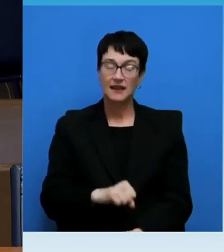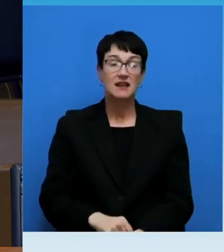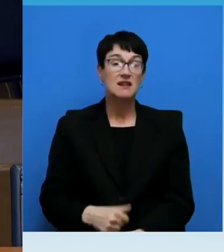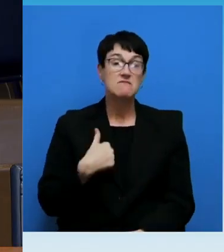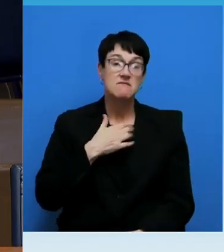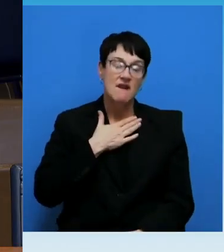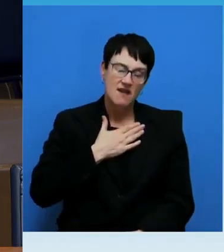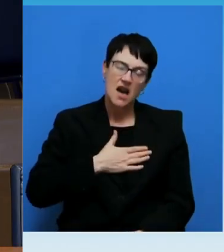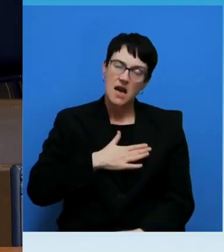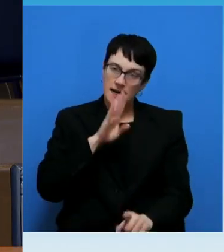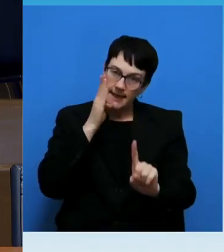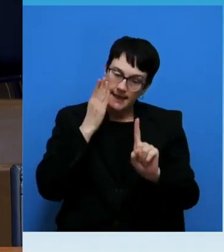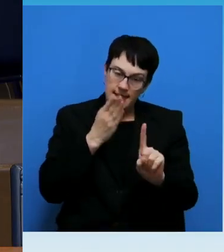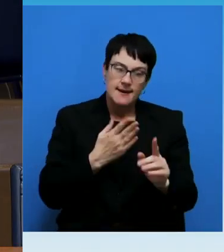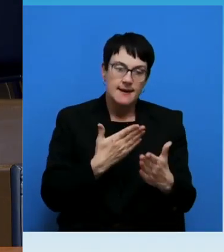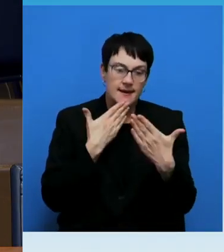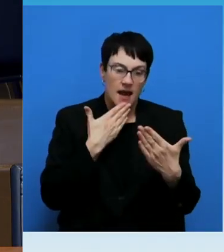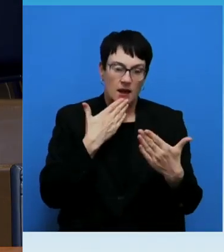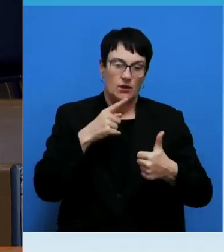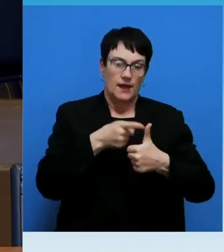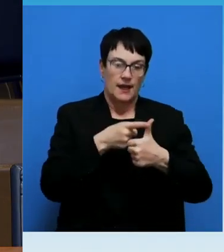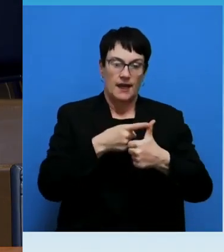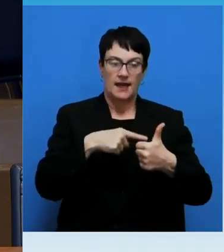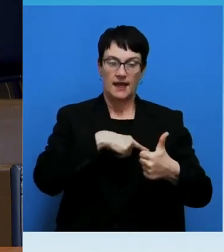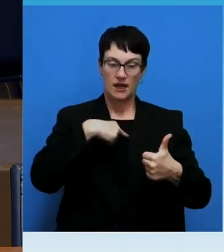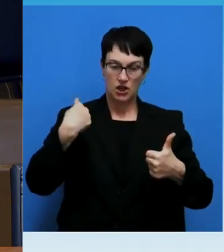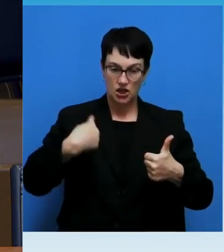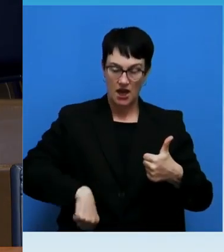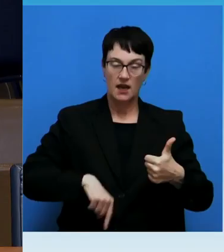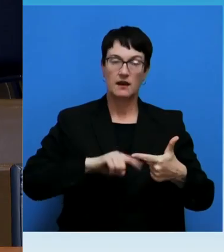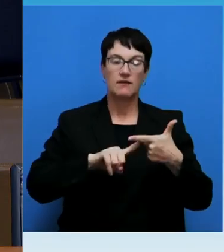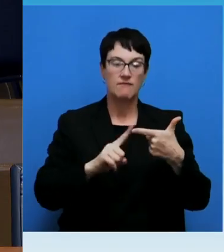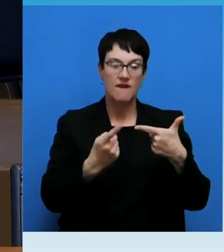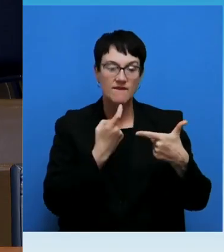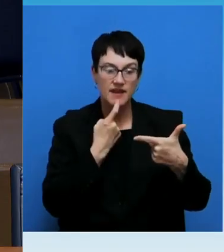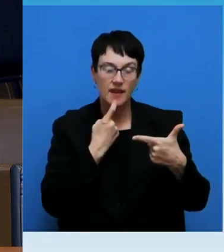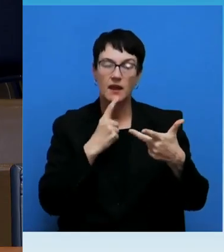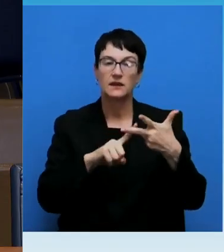Rica, the United Nations system, and